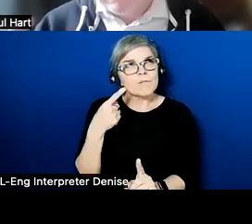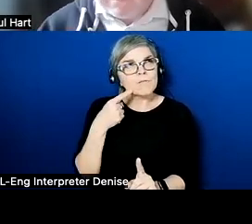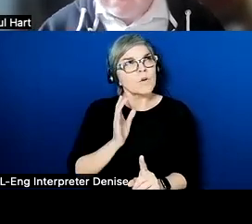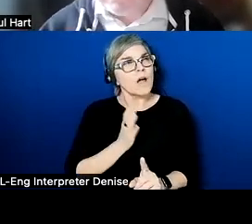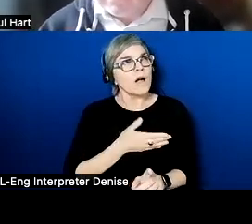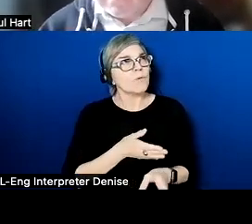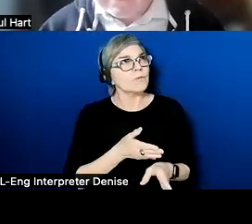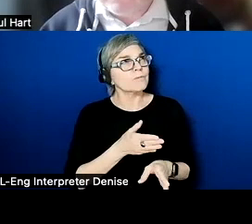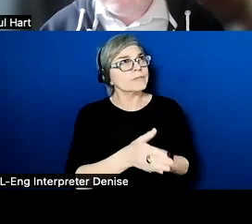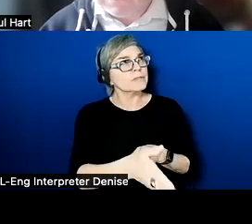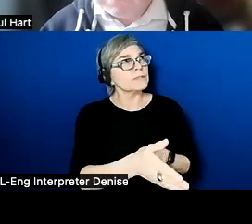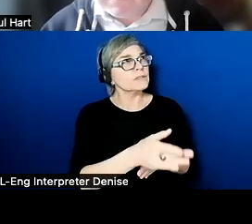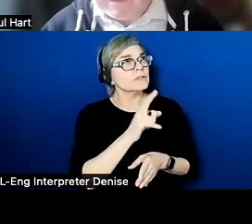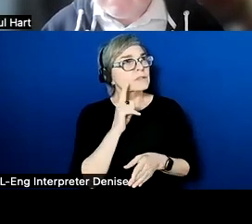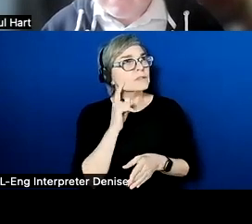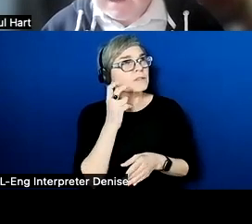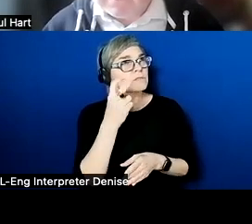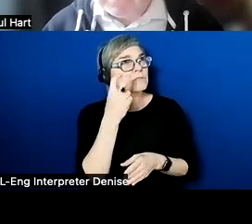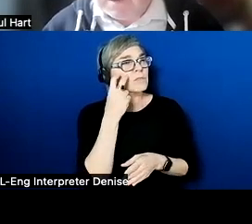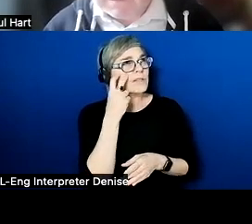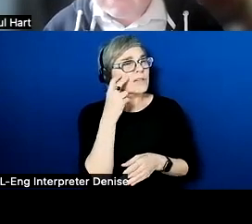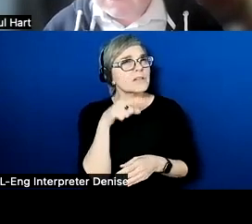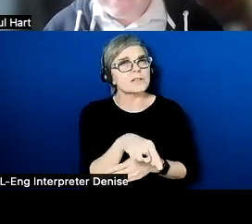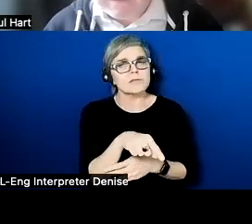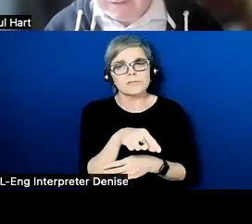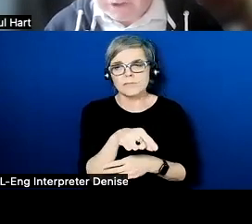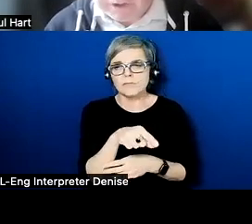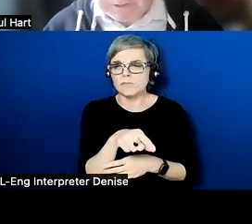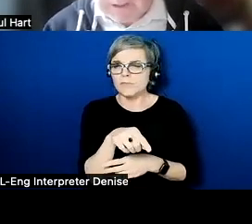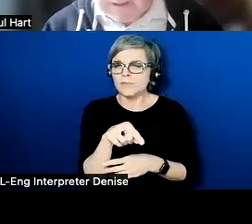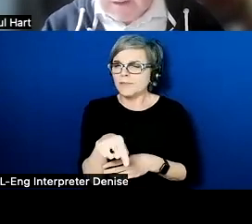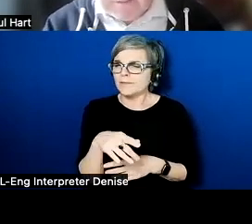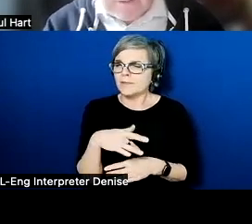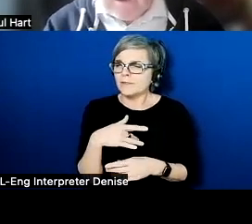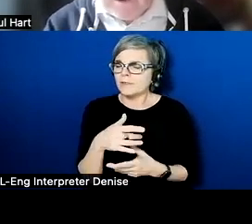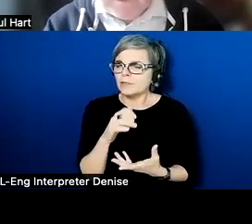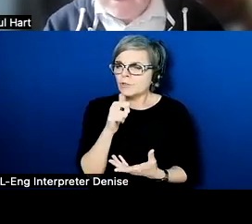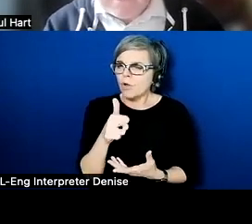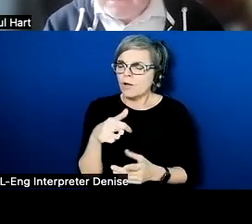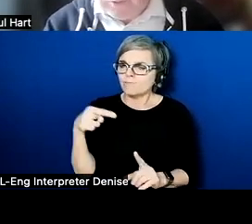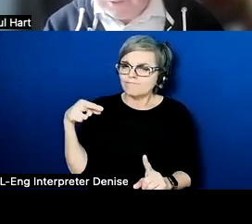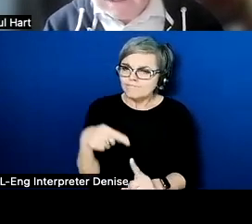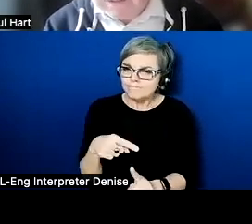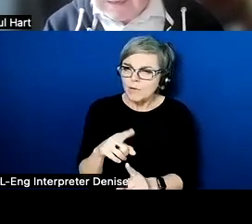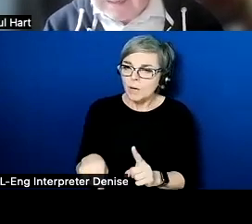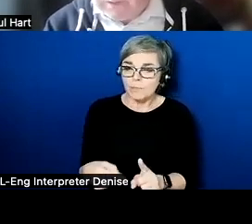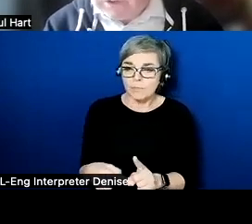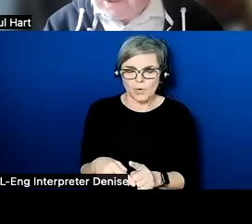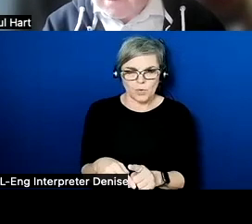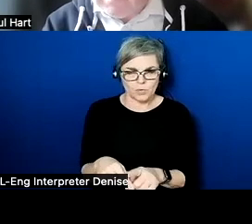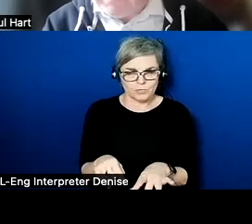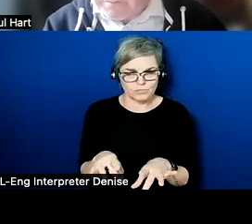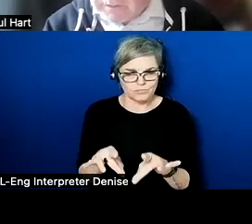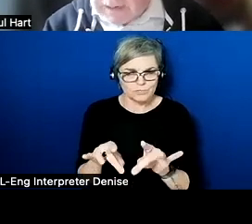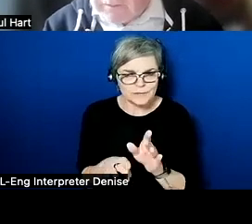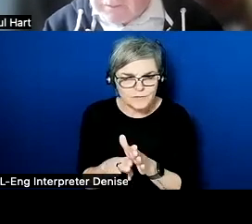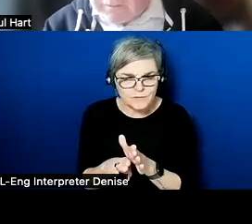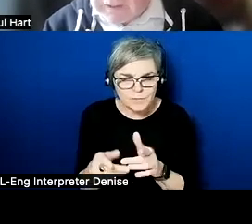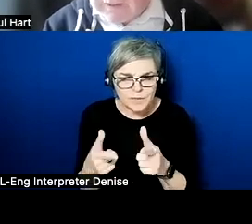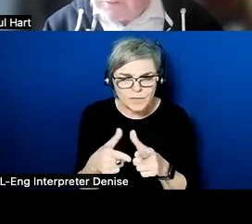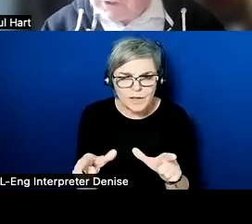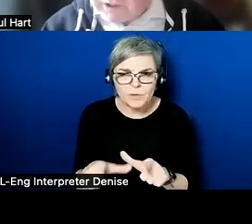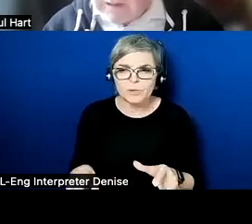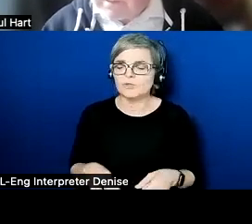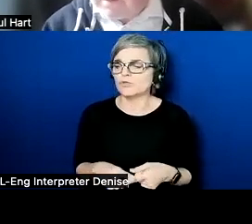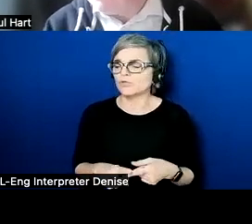about developing language in our communication partnerships, it's not about imposing language from the